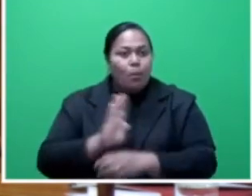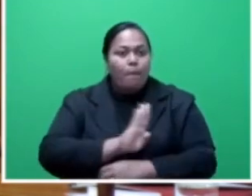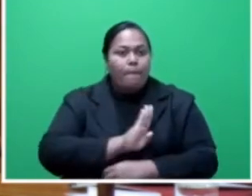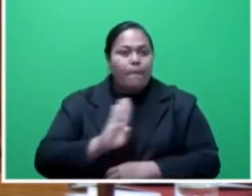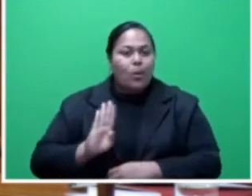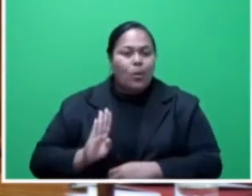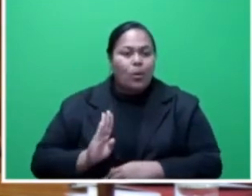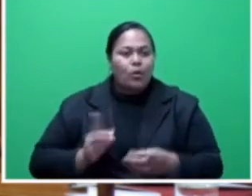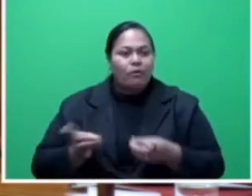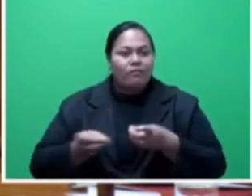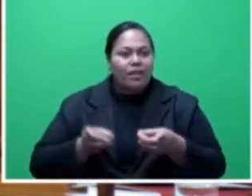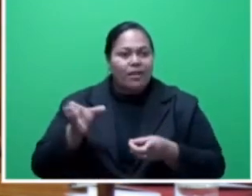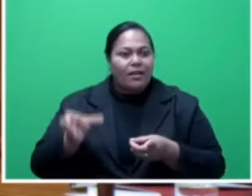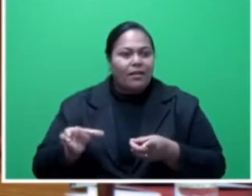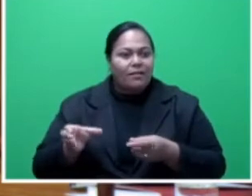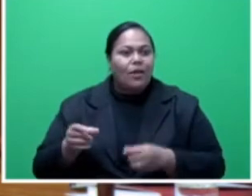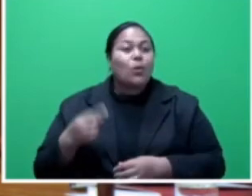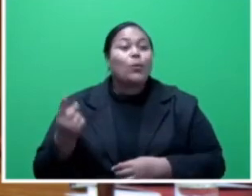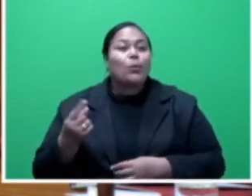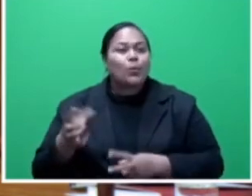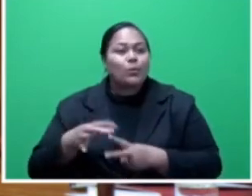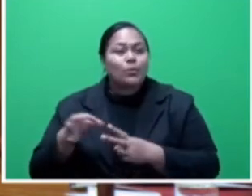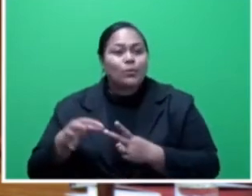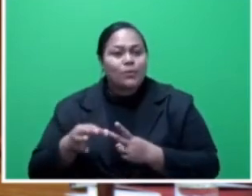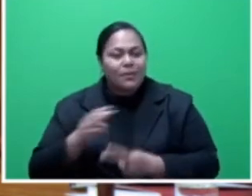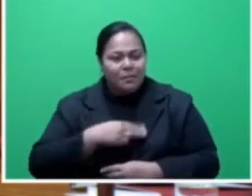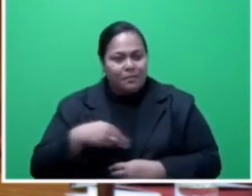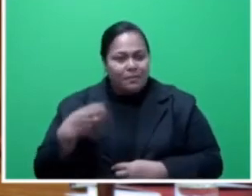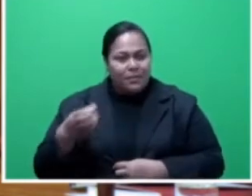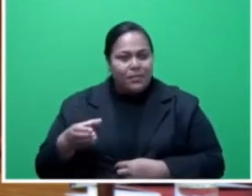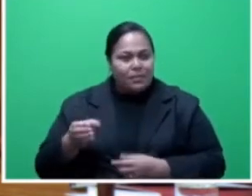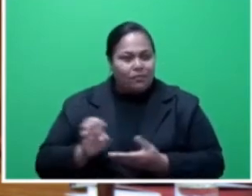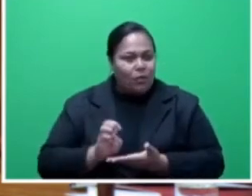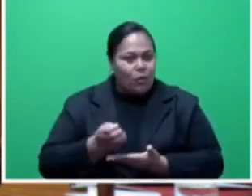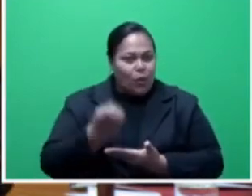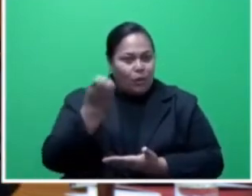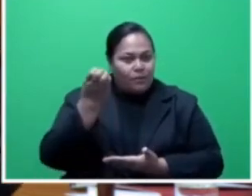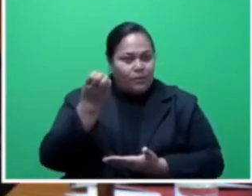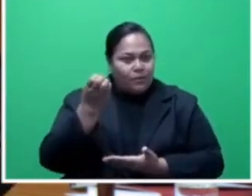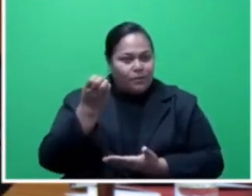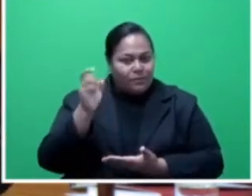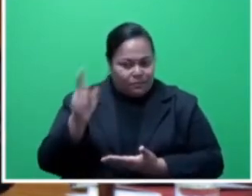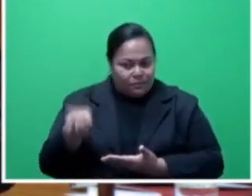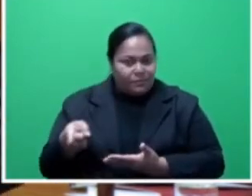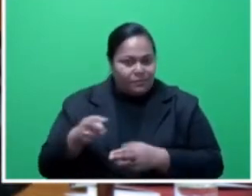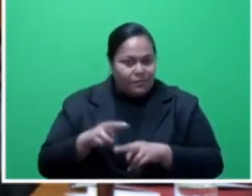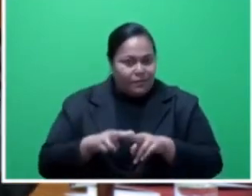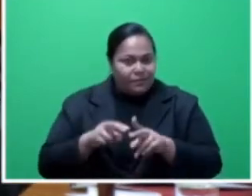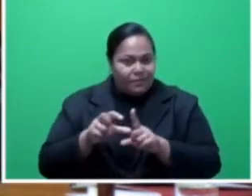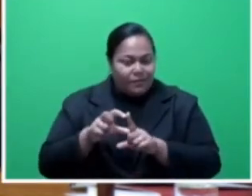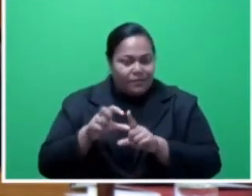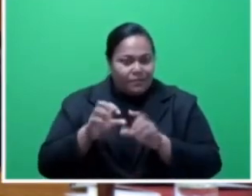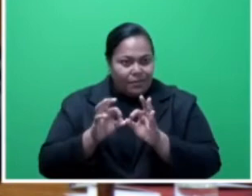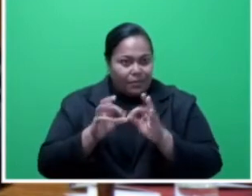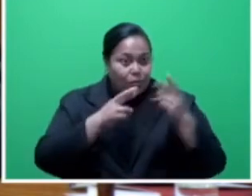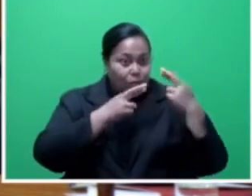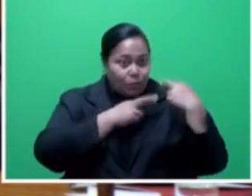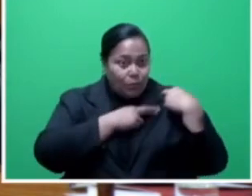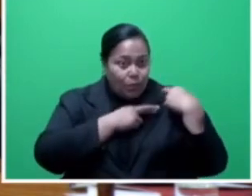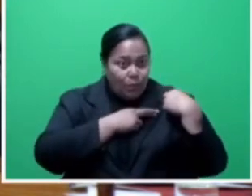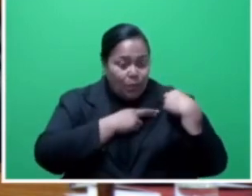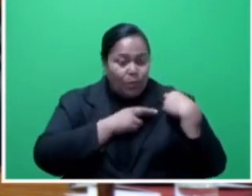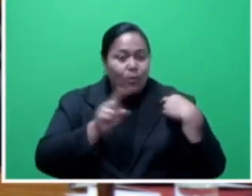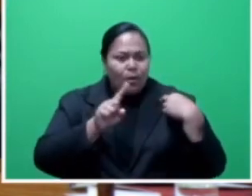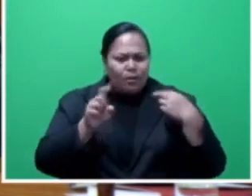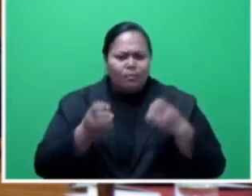appointed by the Minister of Economy." That is the position of the FDB. Its role is to provide